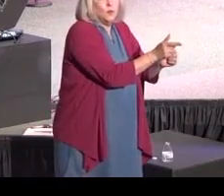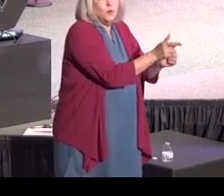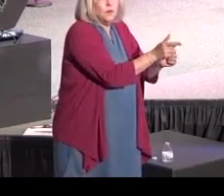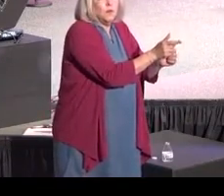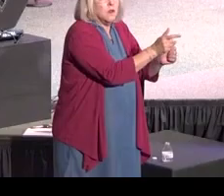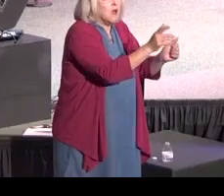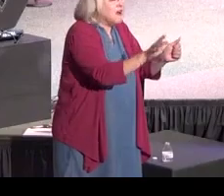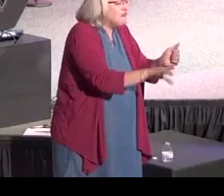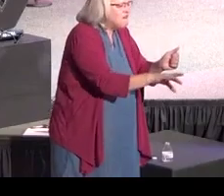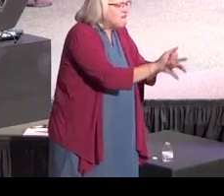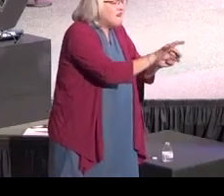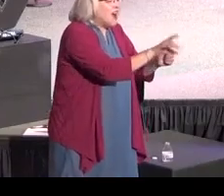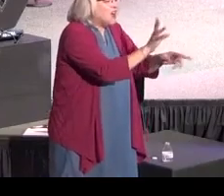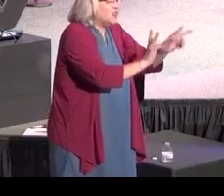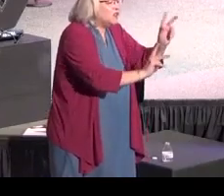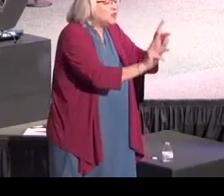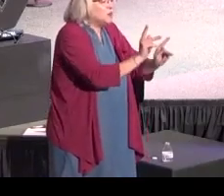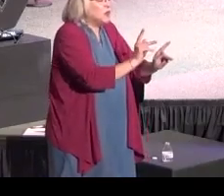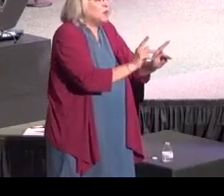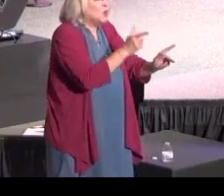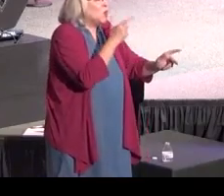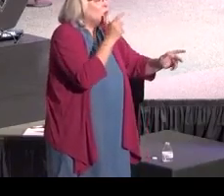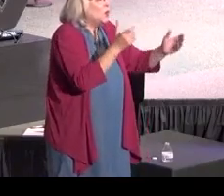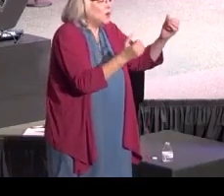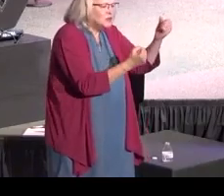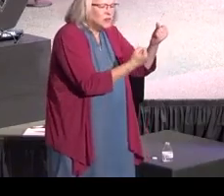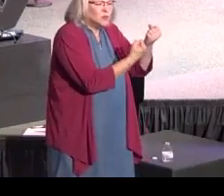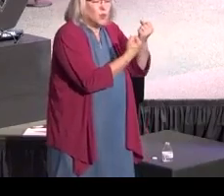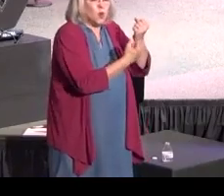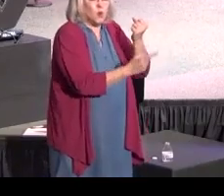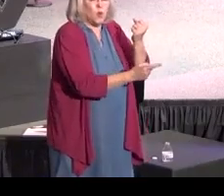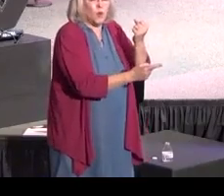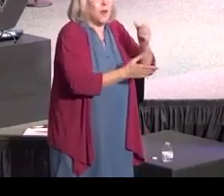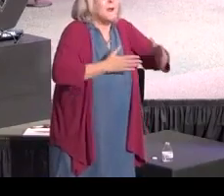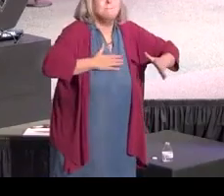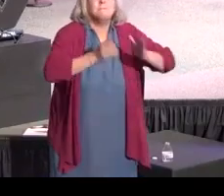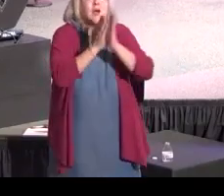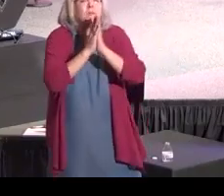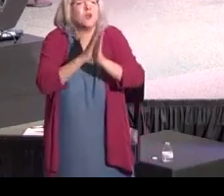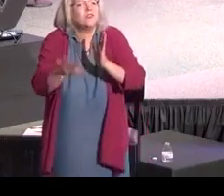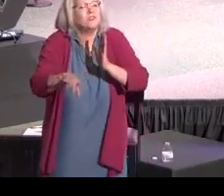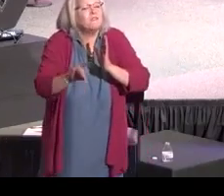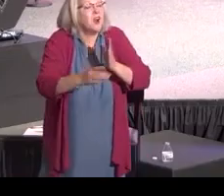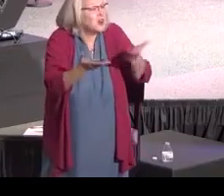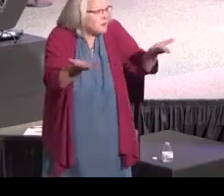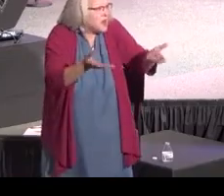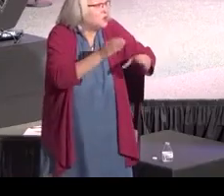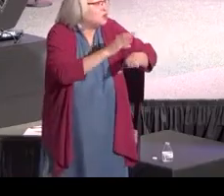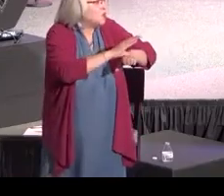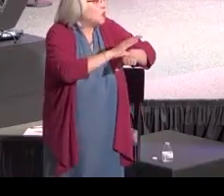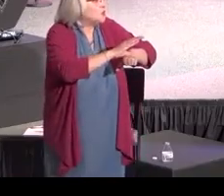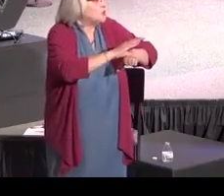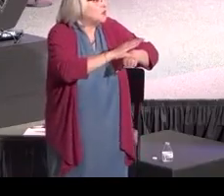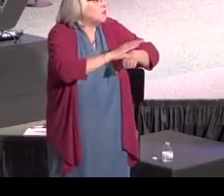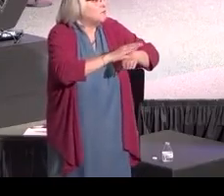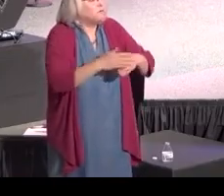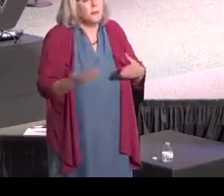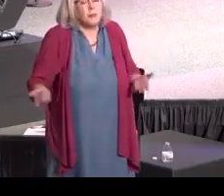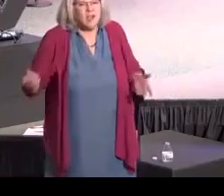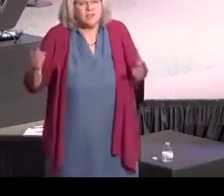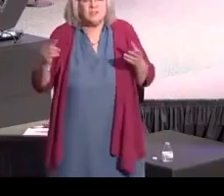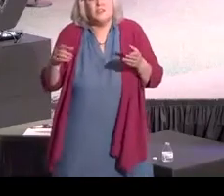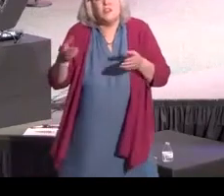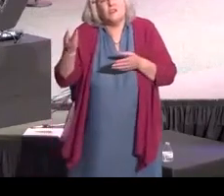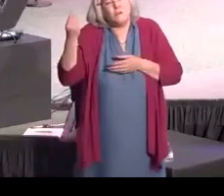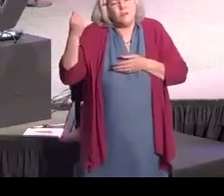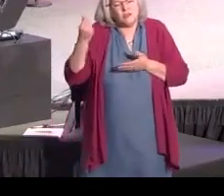Find those people. And my prayer is that you'd find them right here in church. In fact, we're going to be coming out in the next